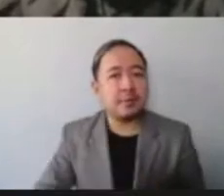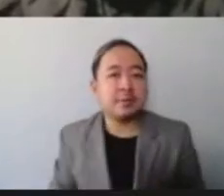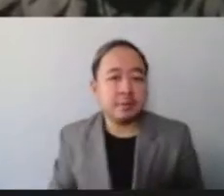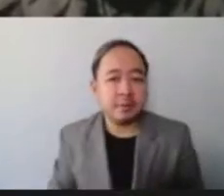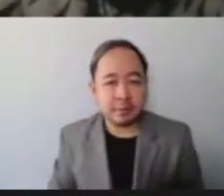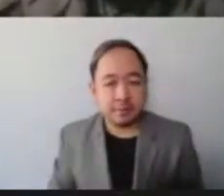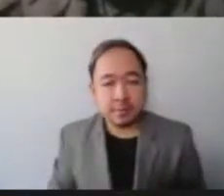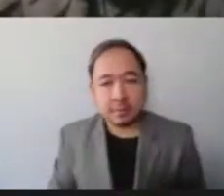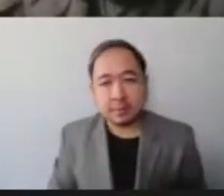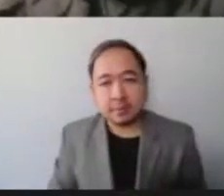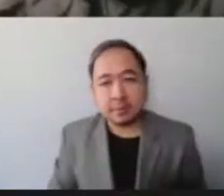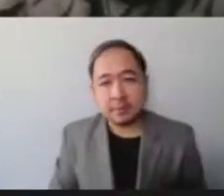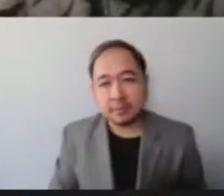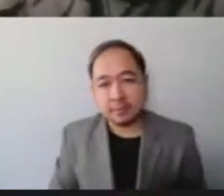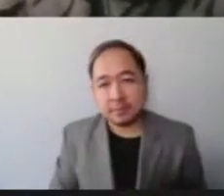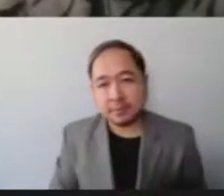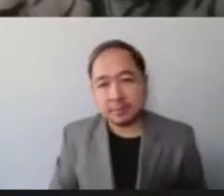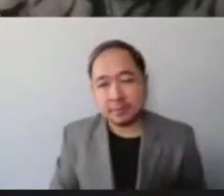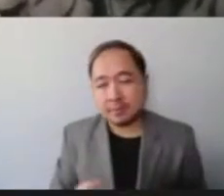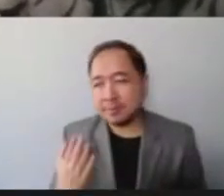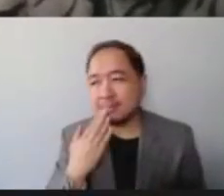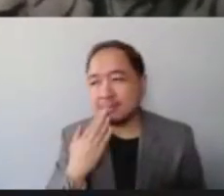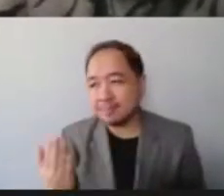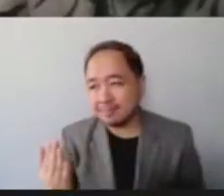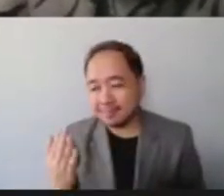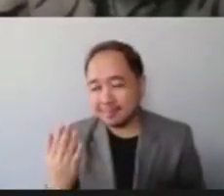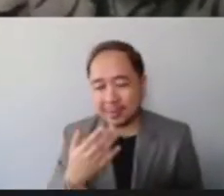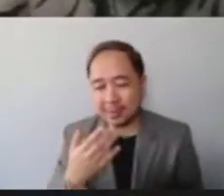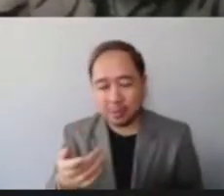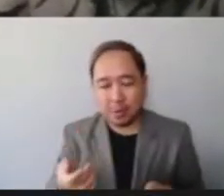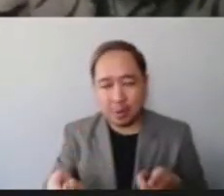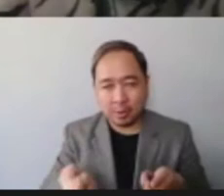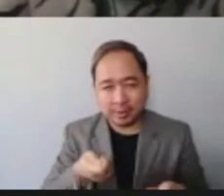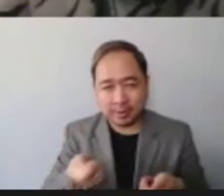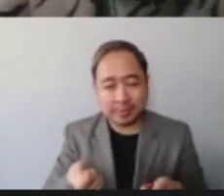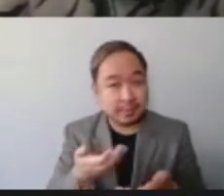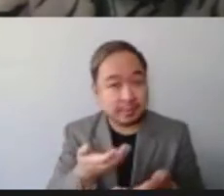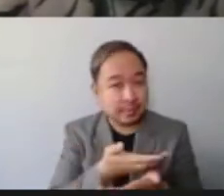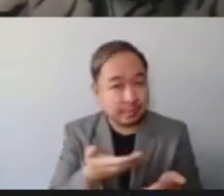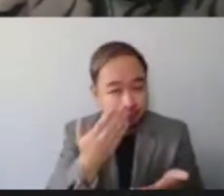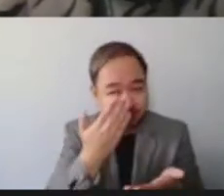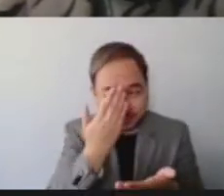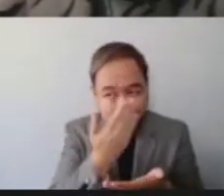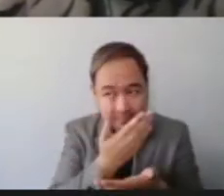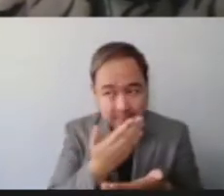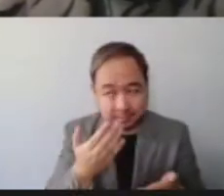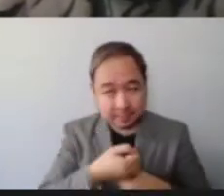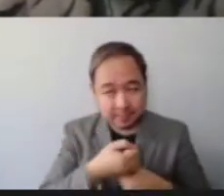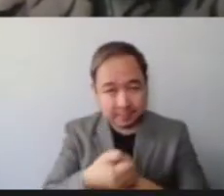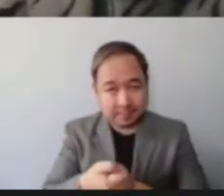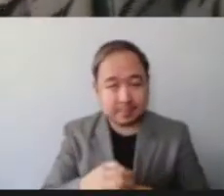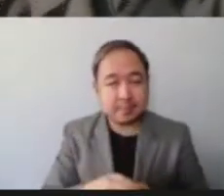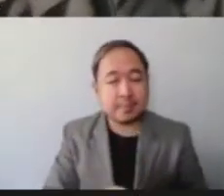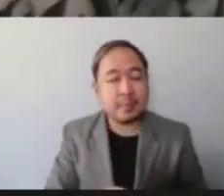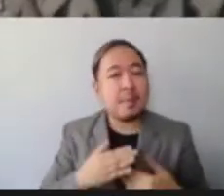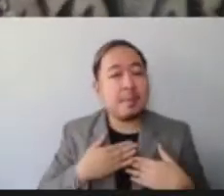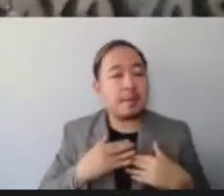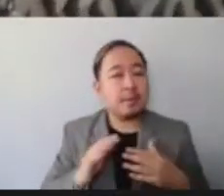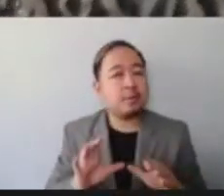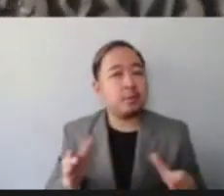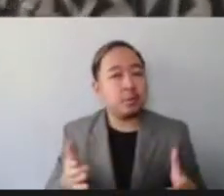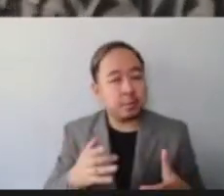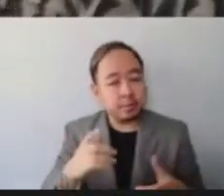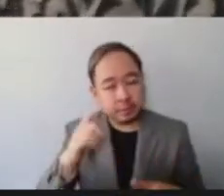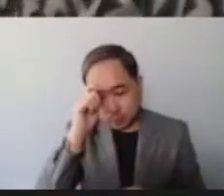thank you very much excellent semester chair and The Honorable delegates my delegation has the honor